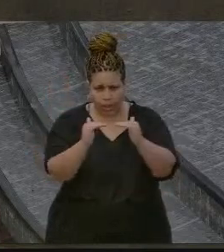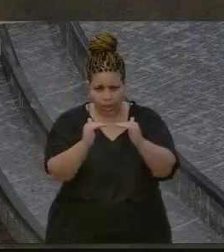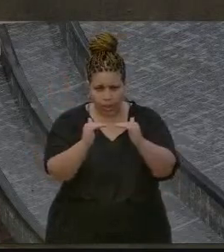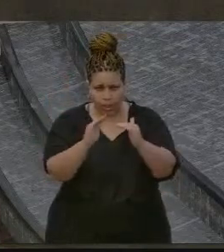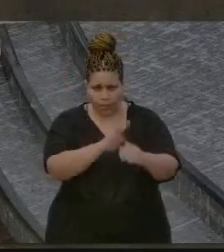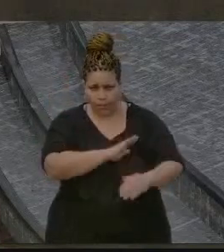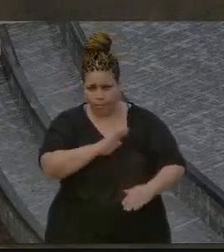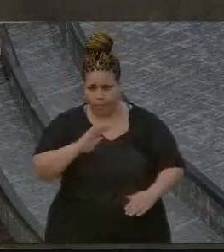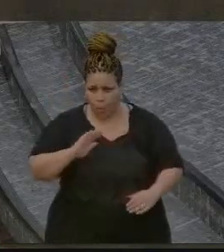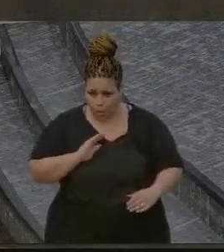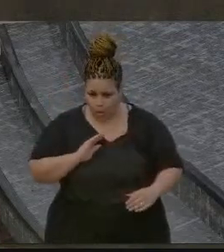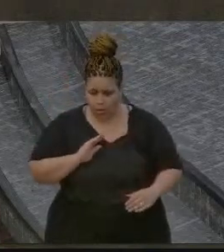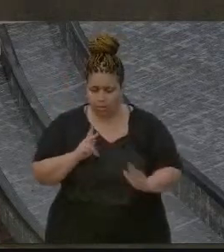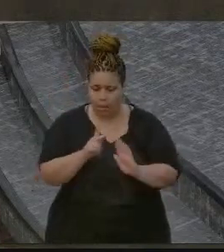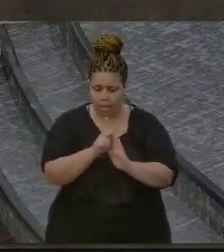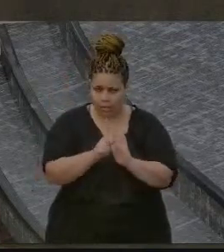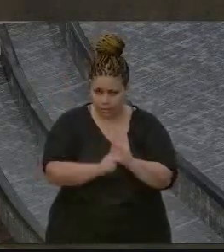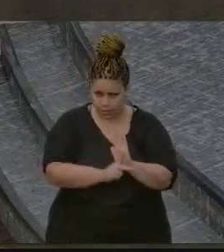policy,